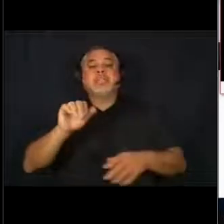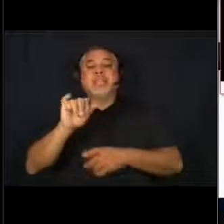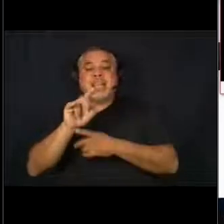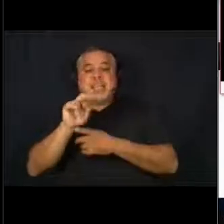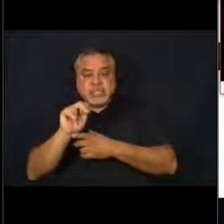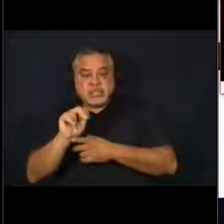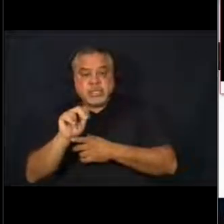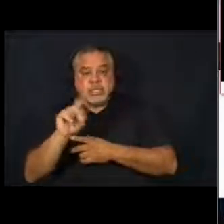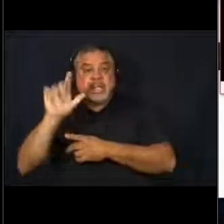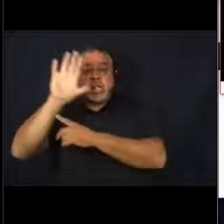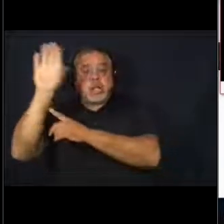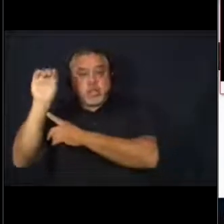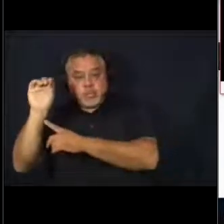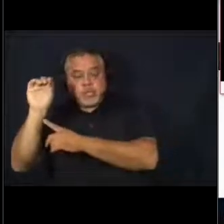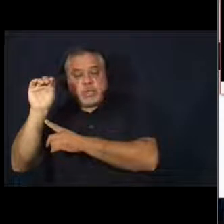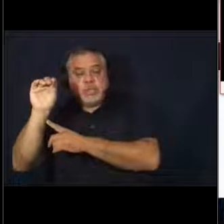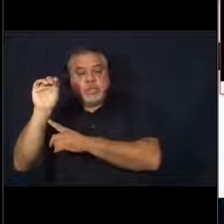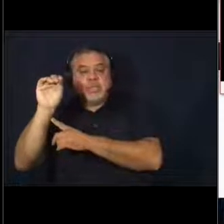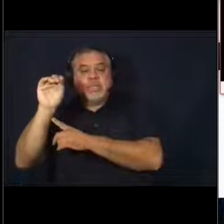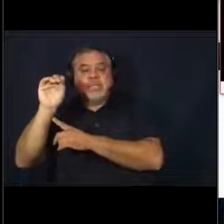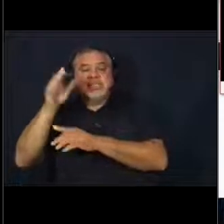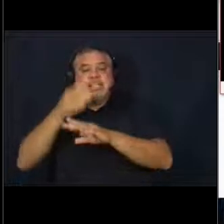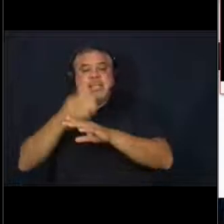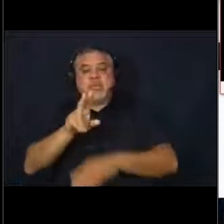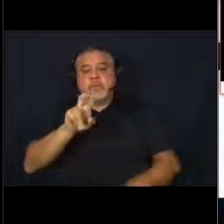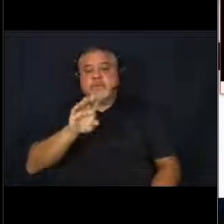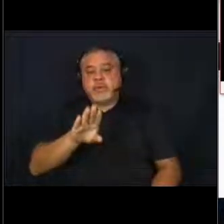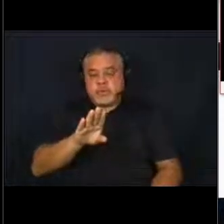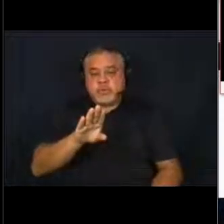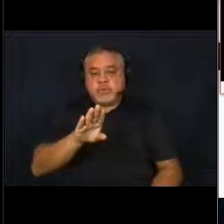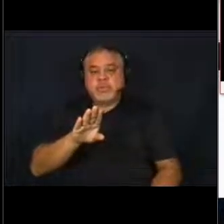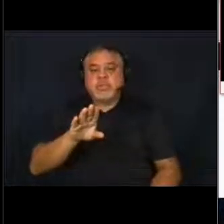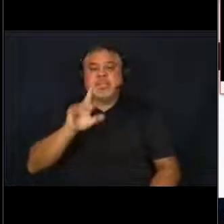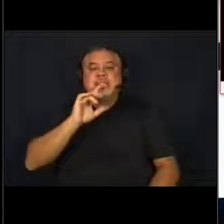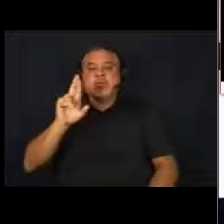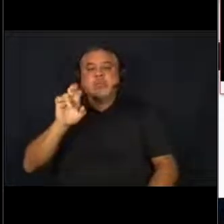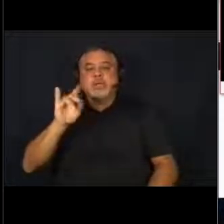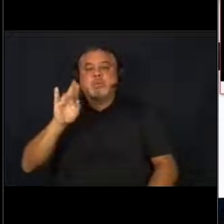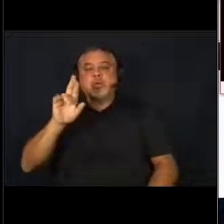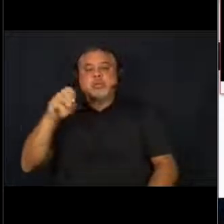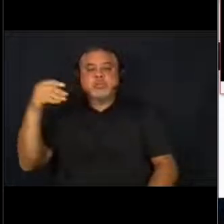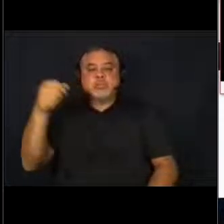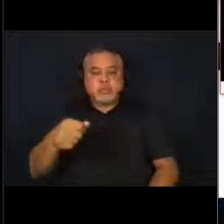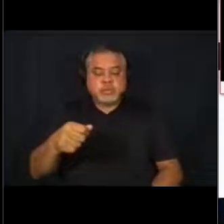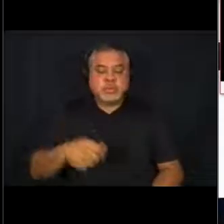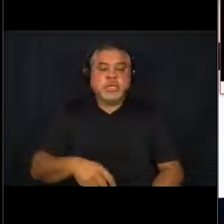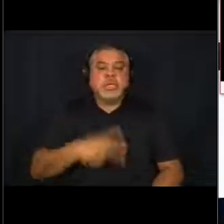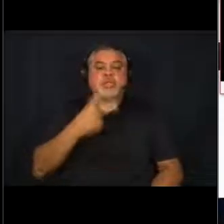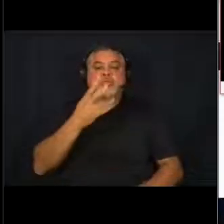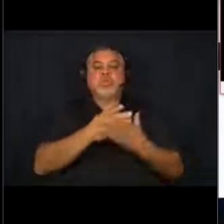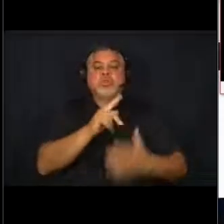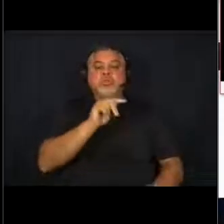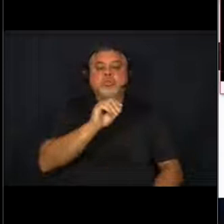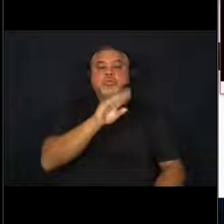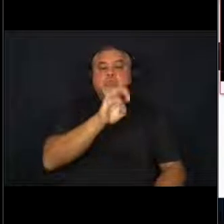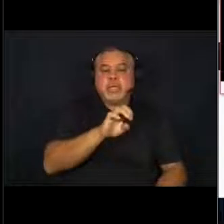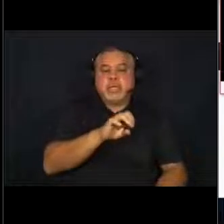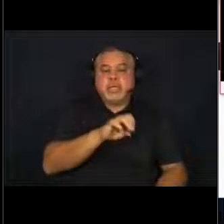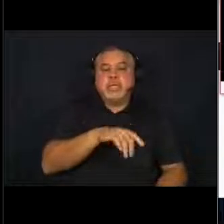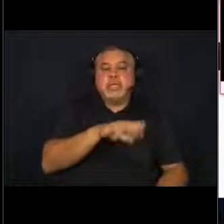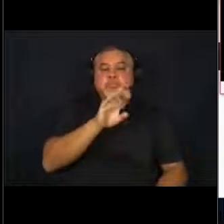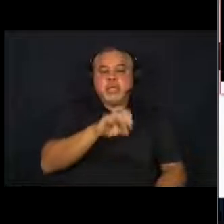case the company, follows the verb, which is reimbursed. And the verb has two parts, to be, which is be, and our